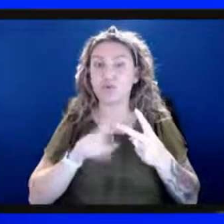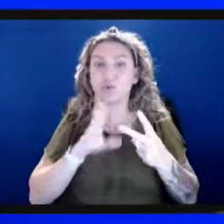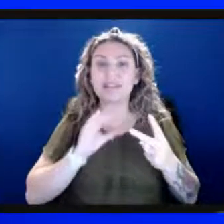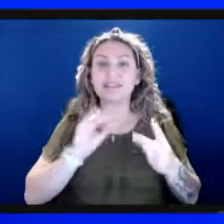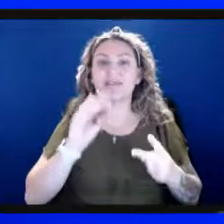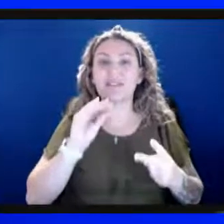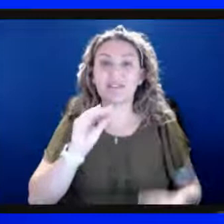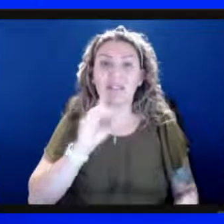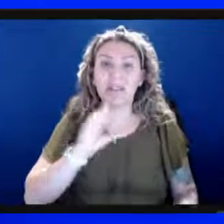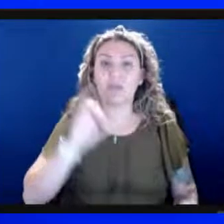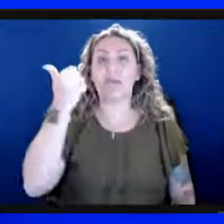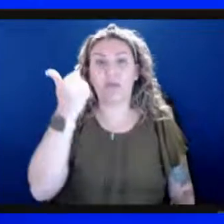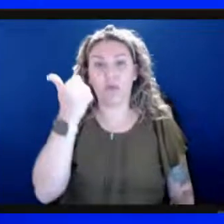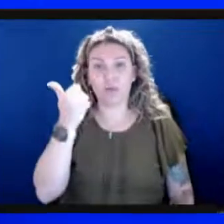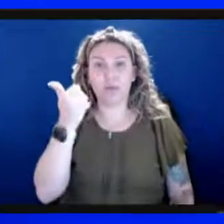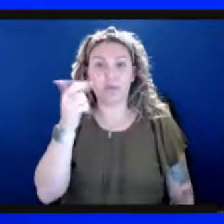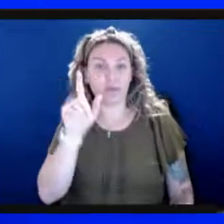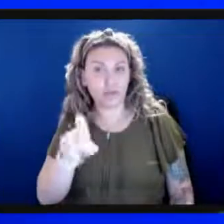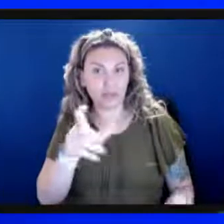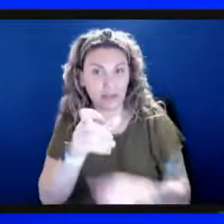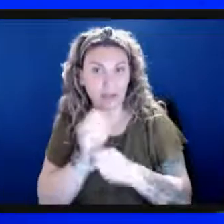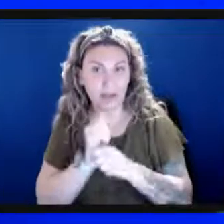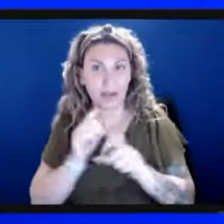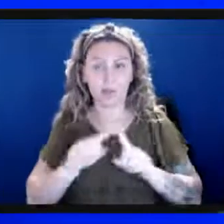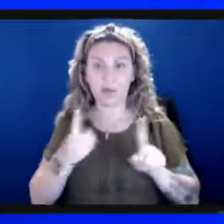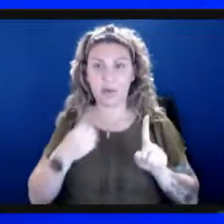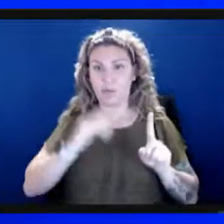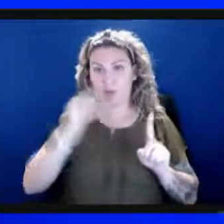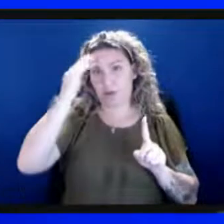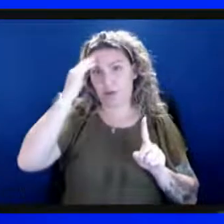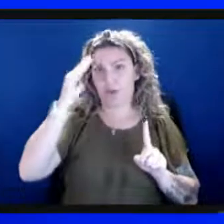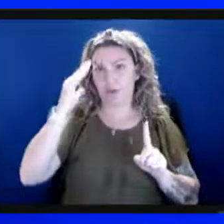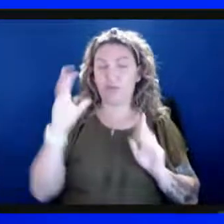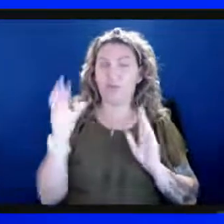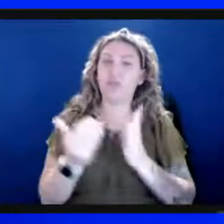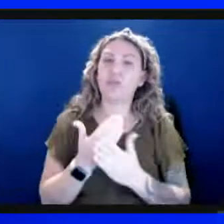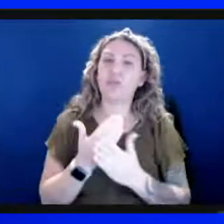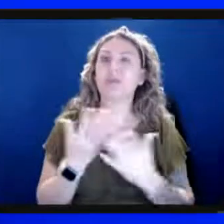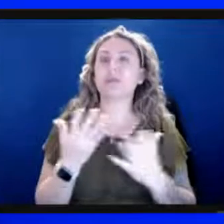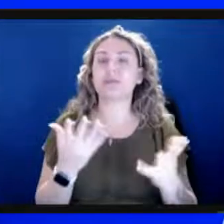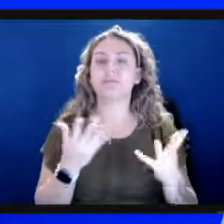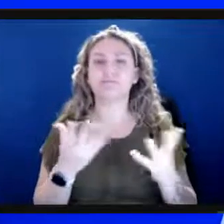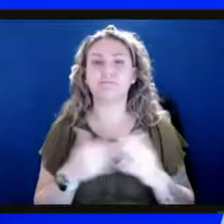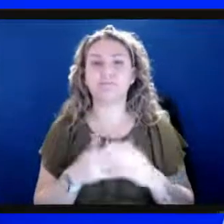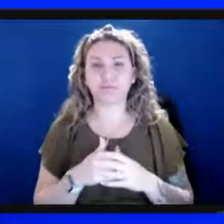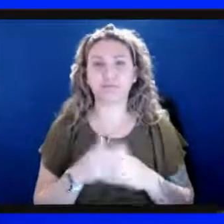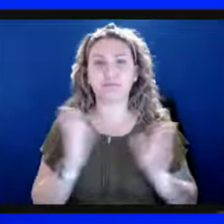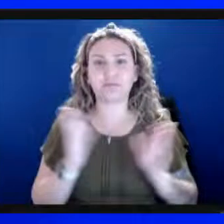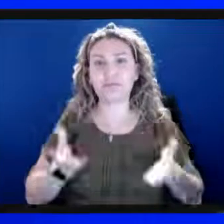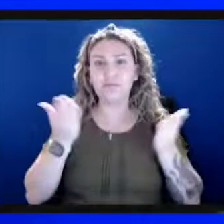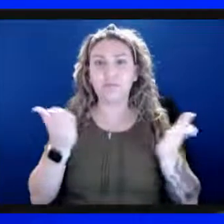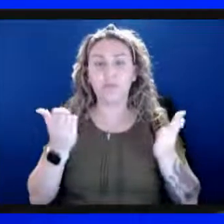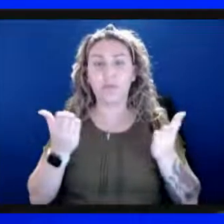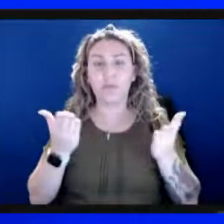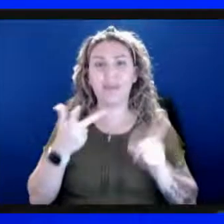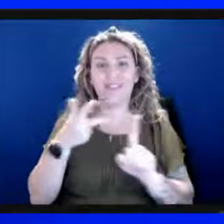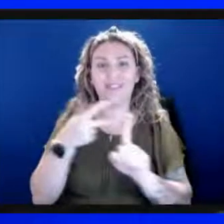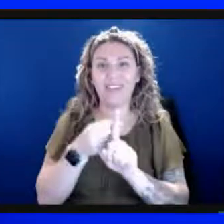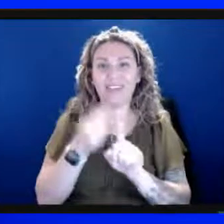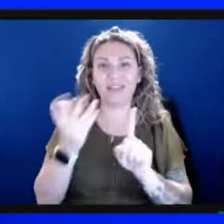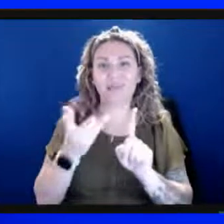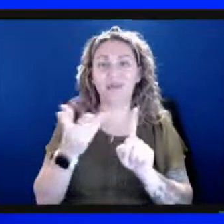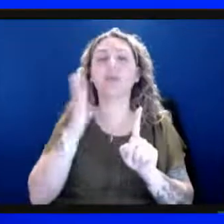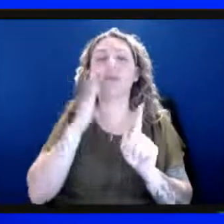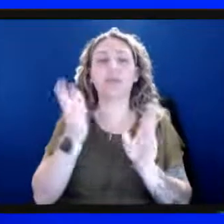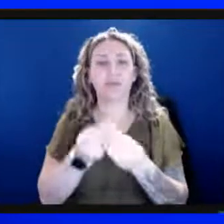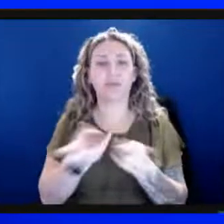you should get it. But we know that the other or newest recommended vaccines are going to be out soon. So we're kind